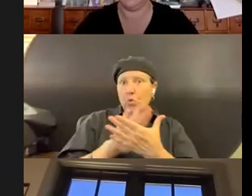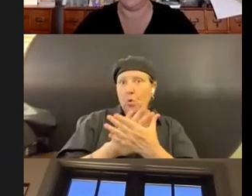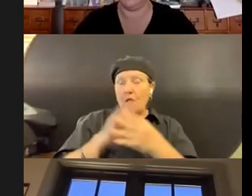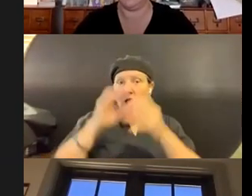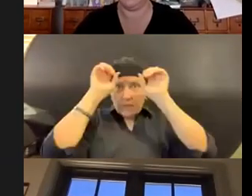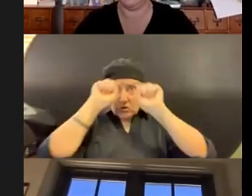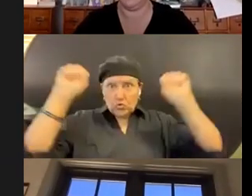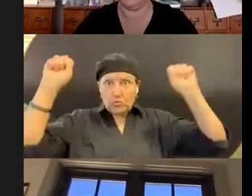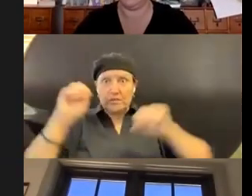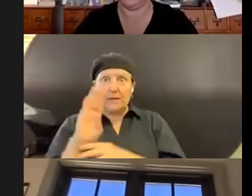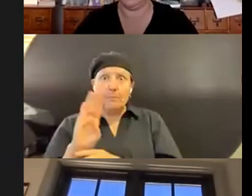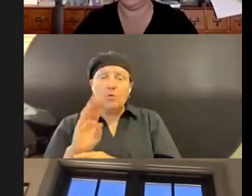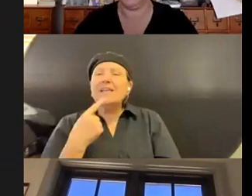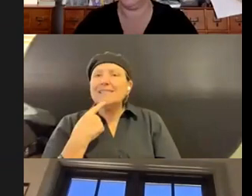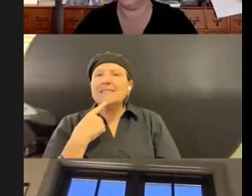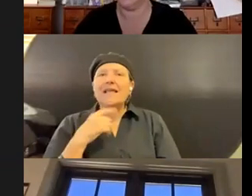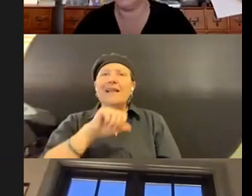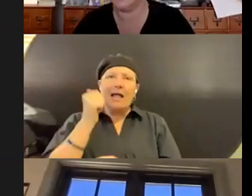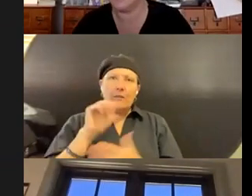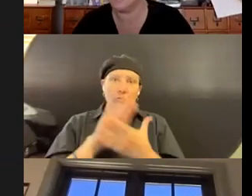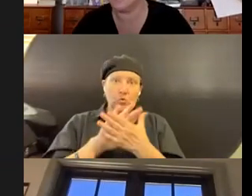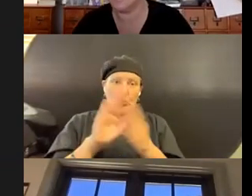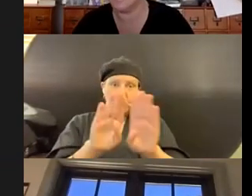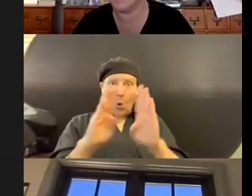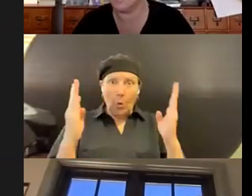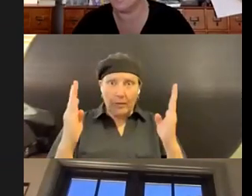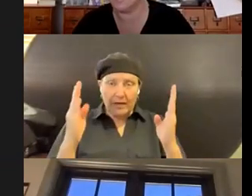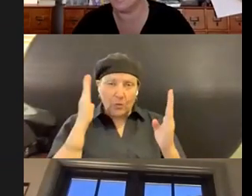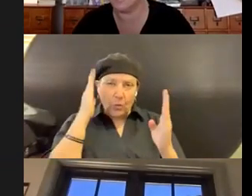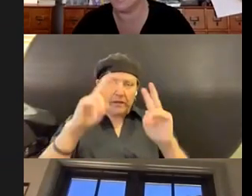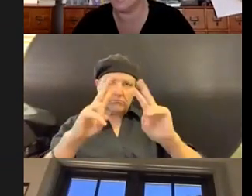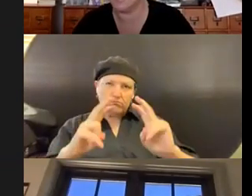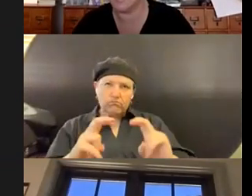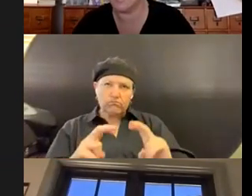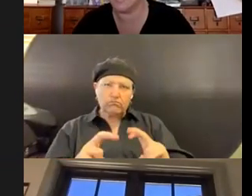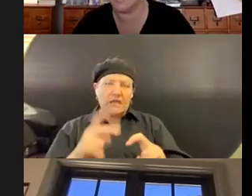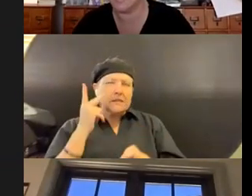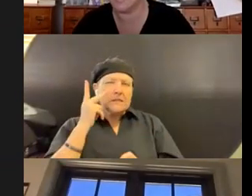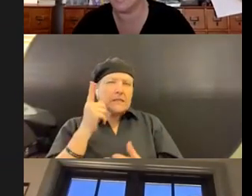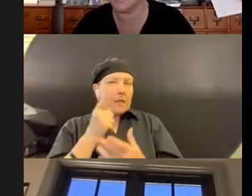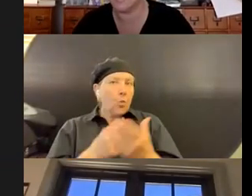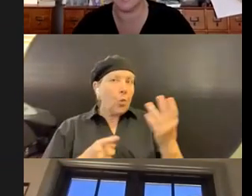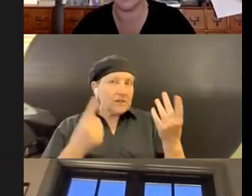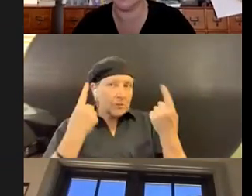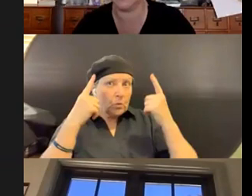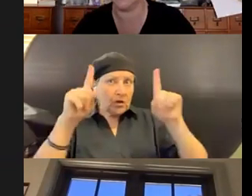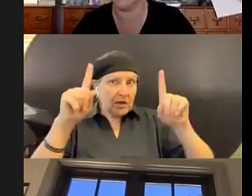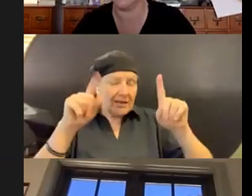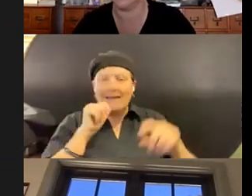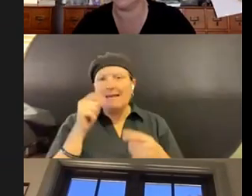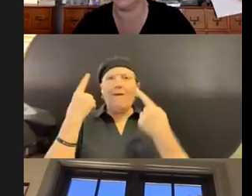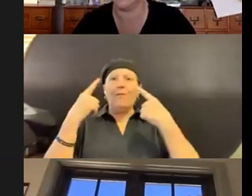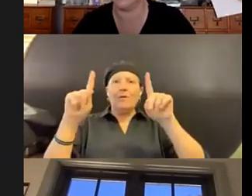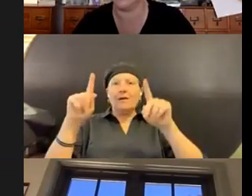other schools that are opening, and then trying to see what are some of those things that are working and not working, and then creating the protocols